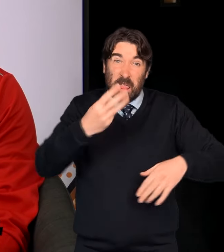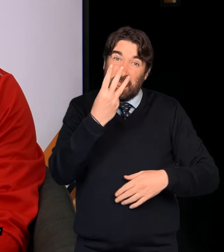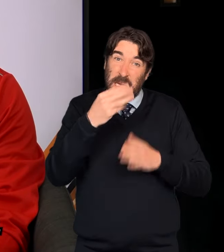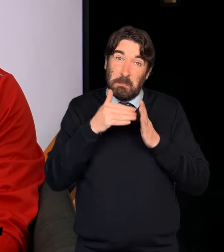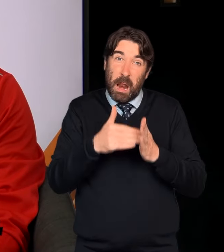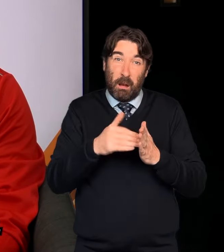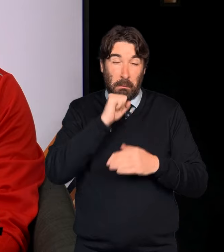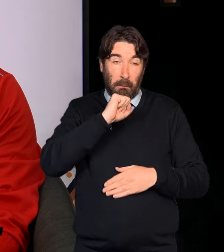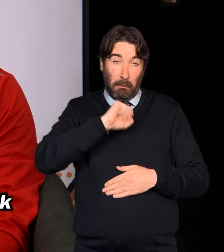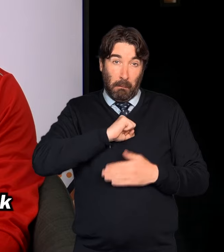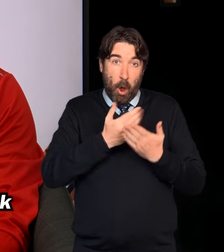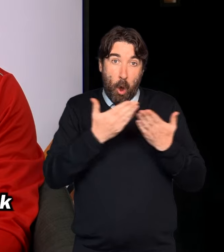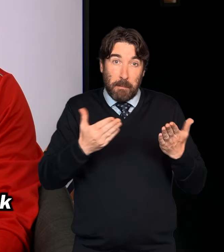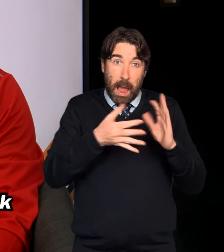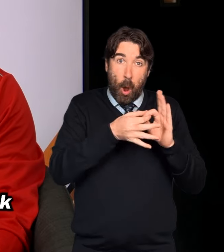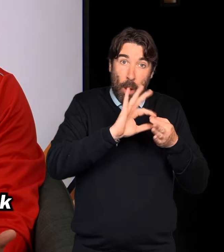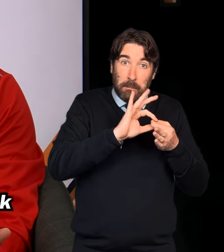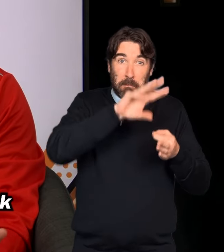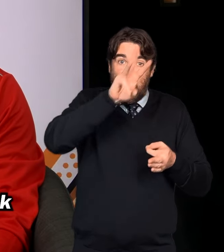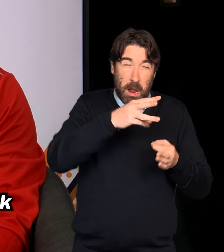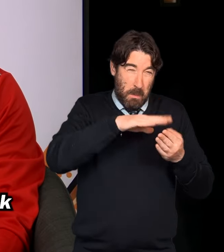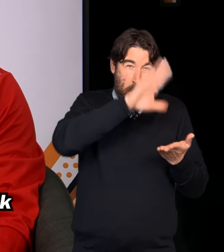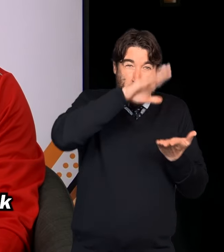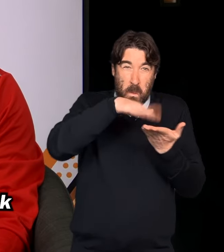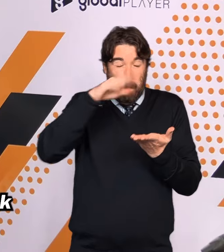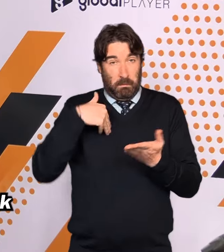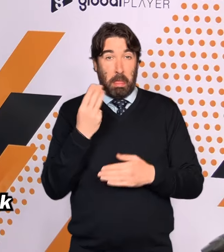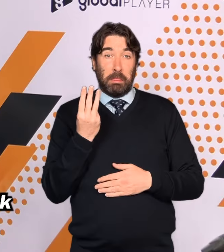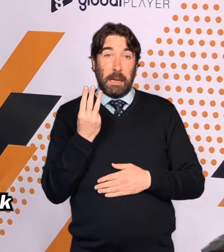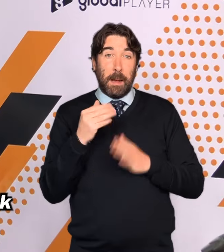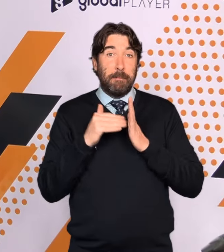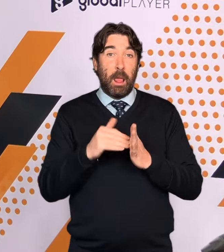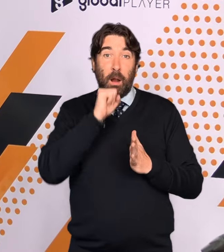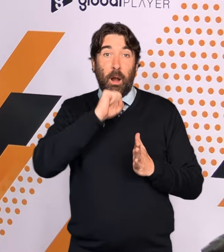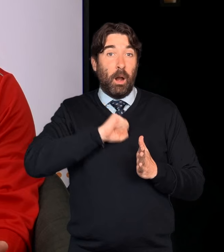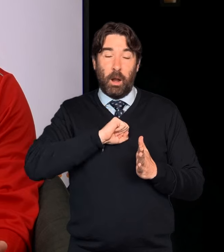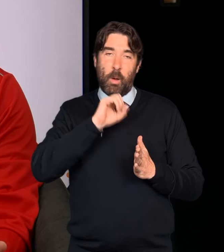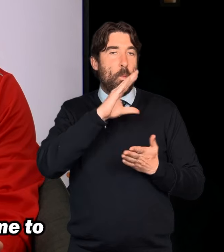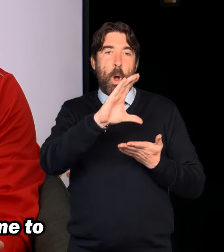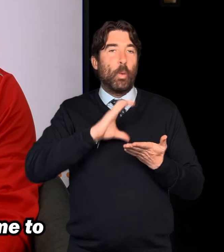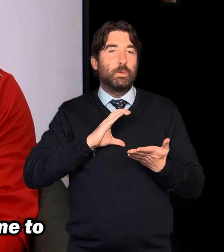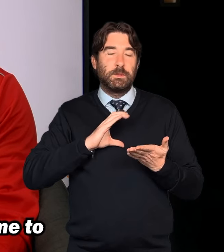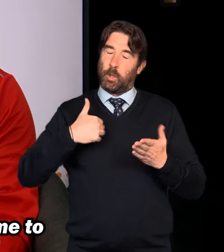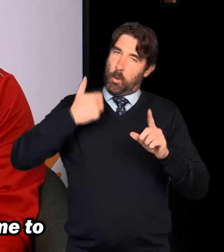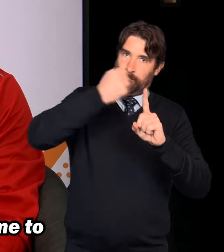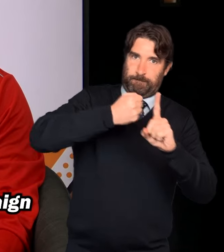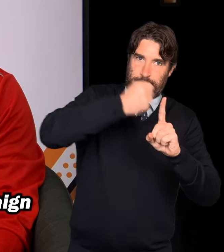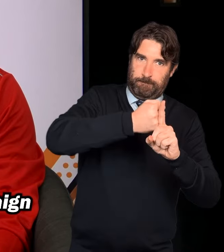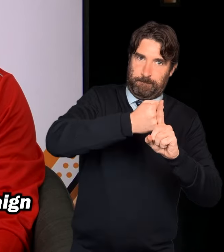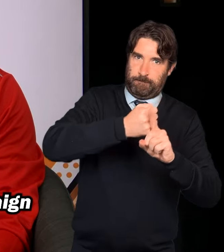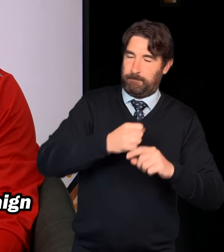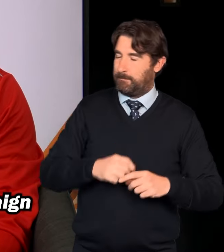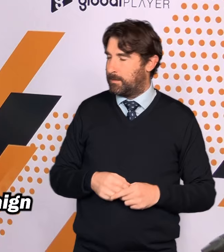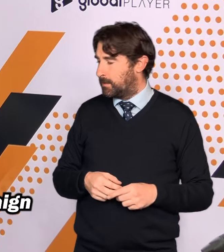so that's what we're asking for. But again, it comes back to, you're not on this list. Mm-hmm. But so then that's where it came to. We have